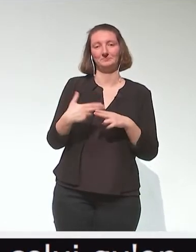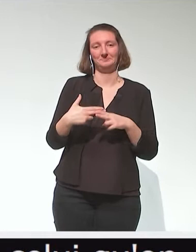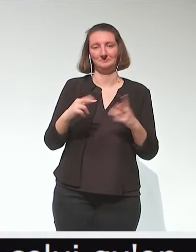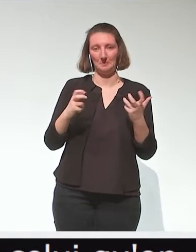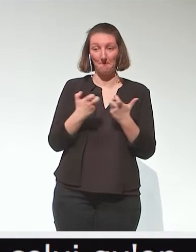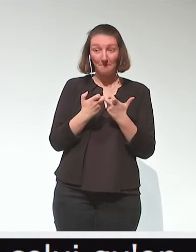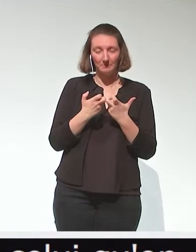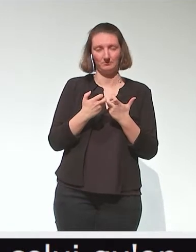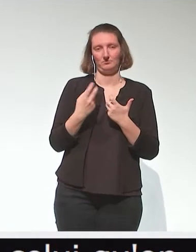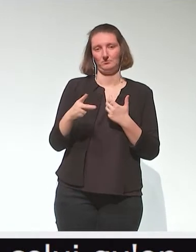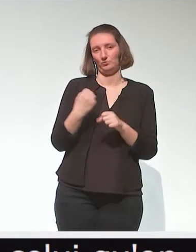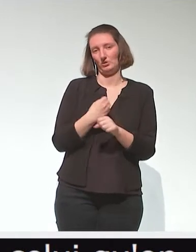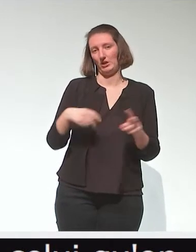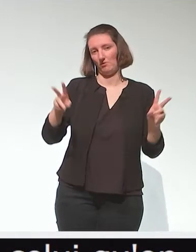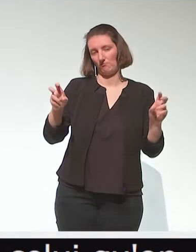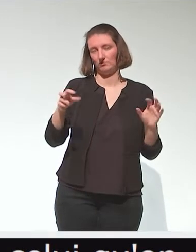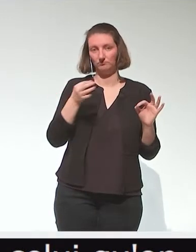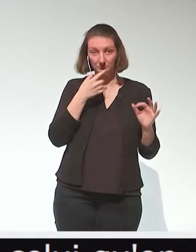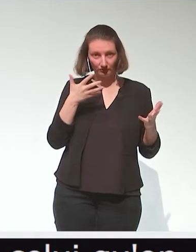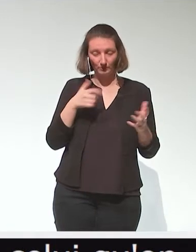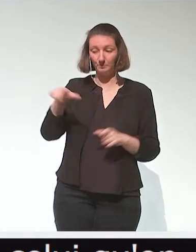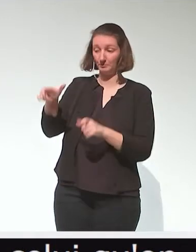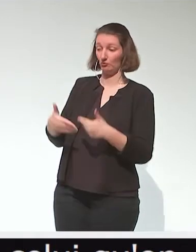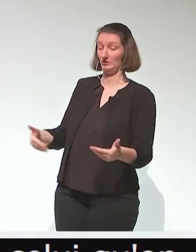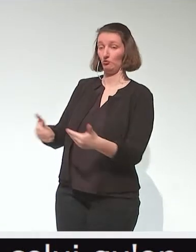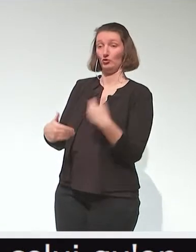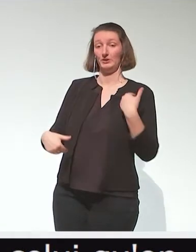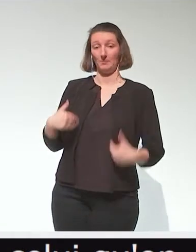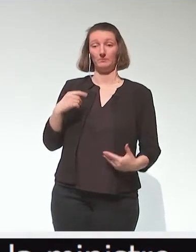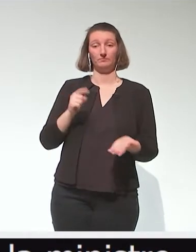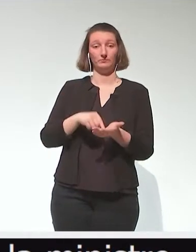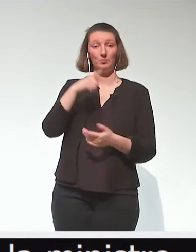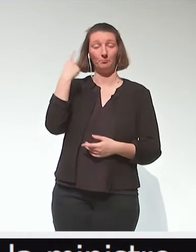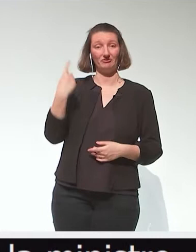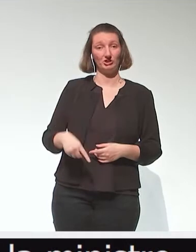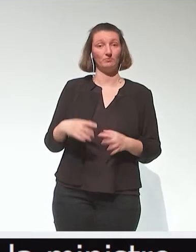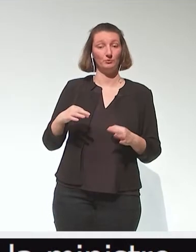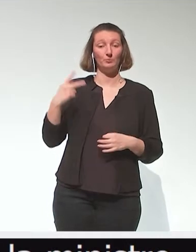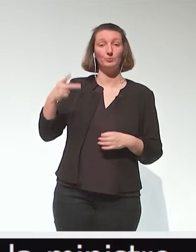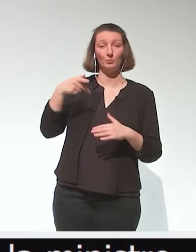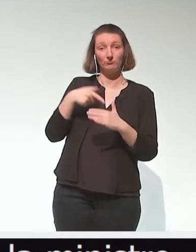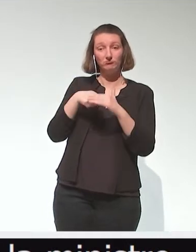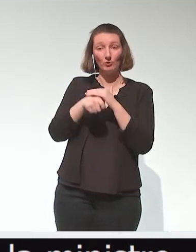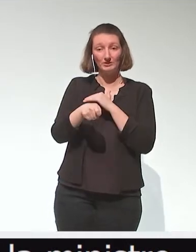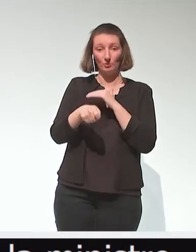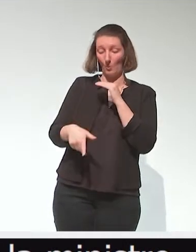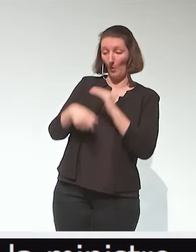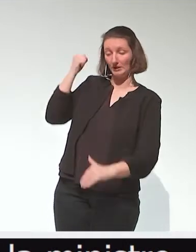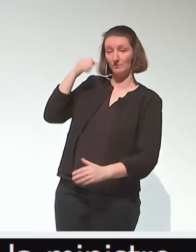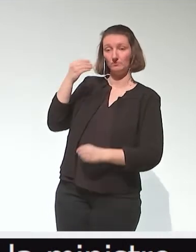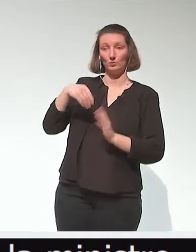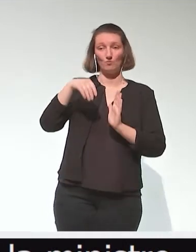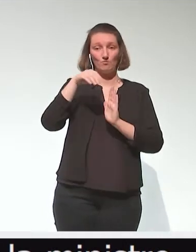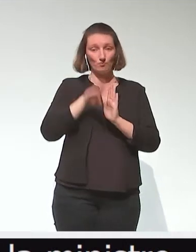work. Henceforth, the Belgian population afflicted by a disability will no longer see their allowances